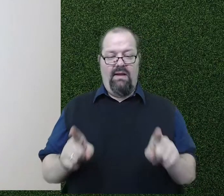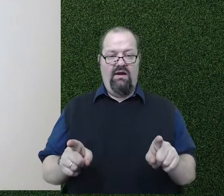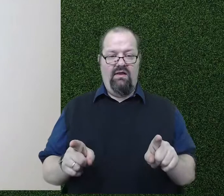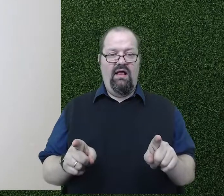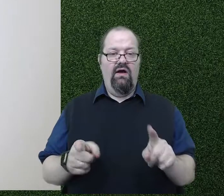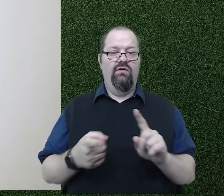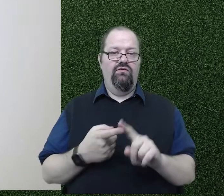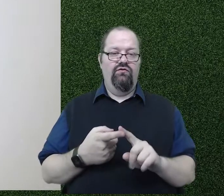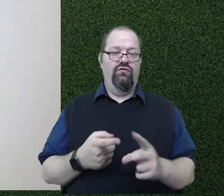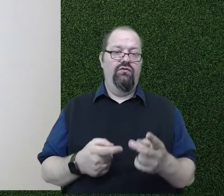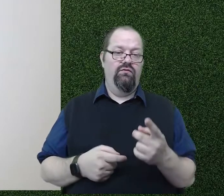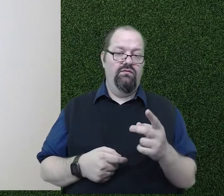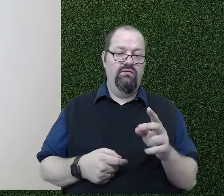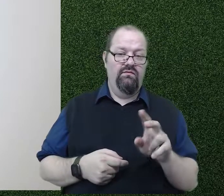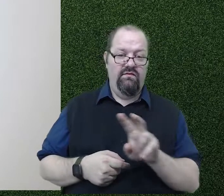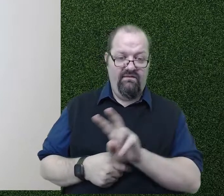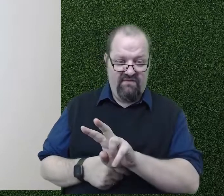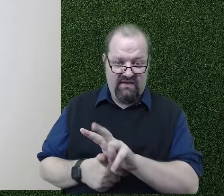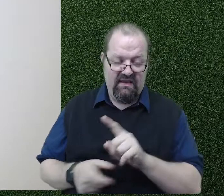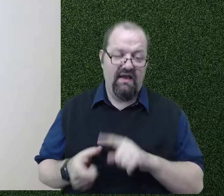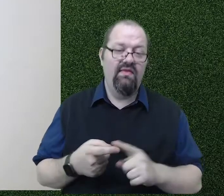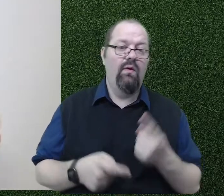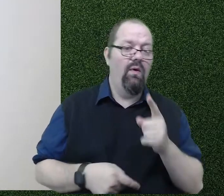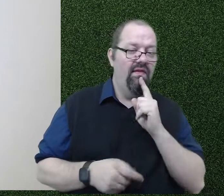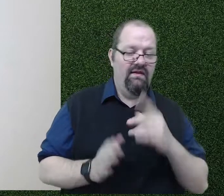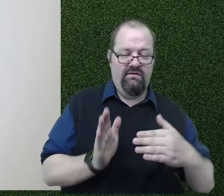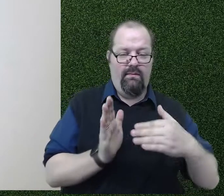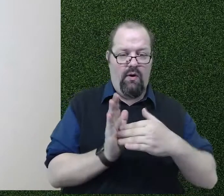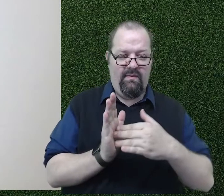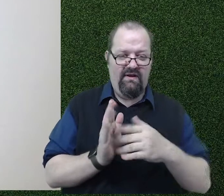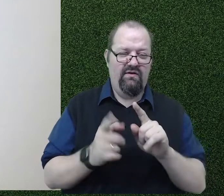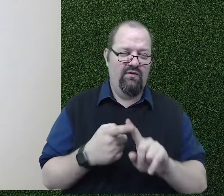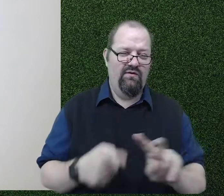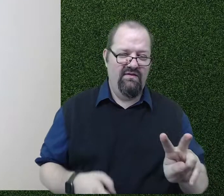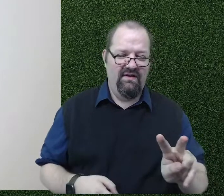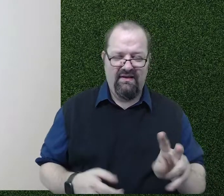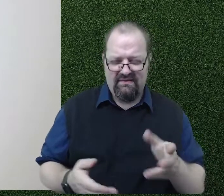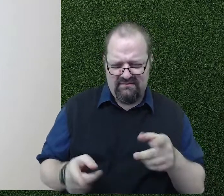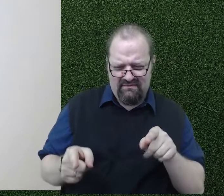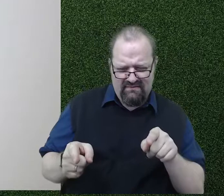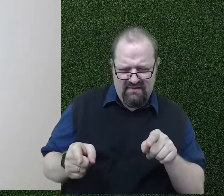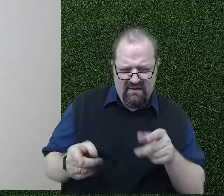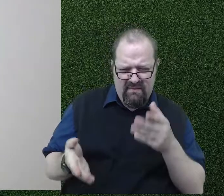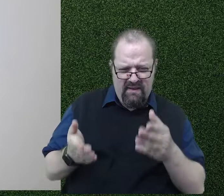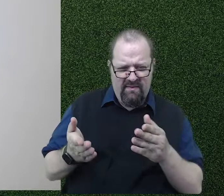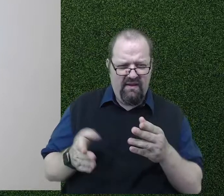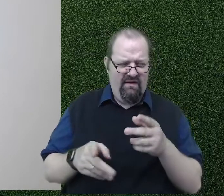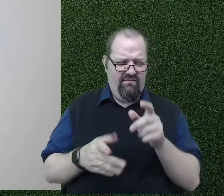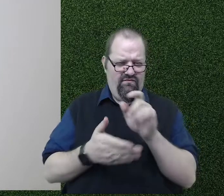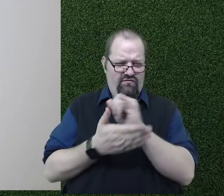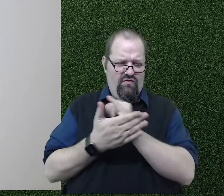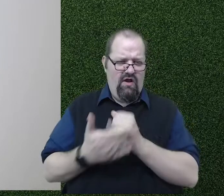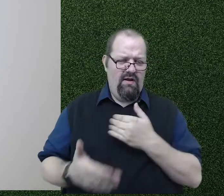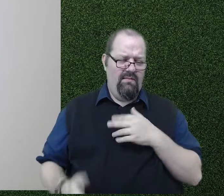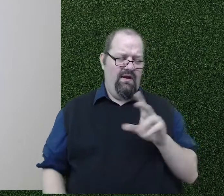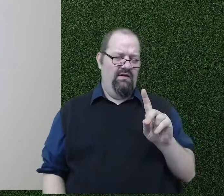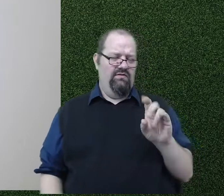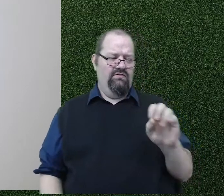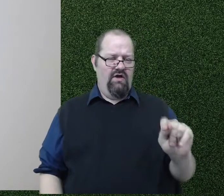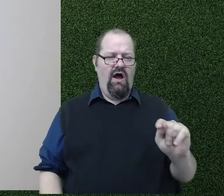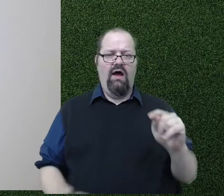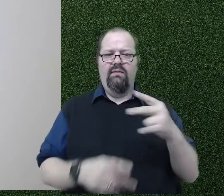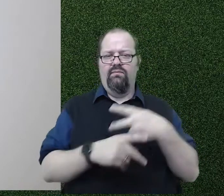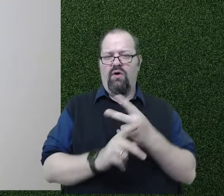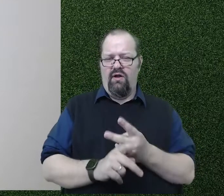of u that's perpendicular to v. Actually, I think I may have drawn my dot product through it. Maybe I didn't give